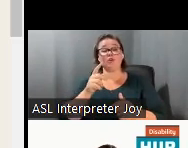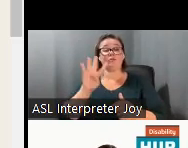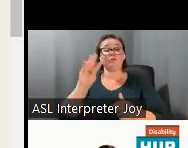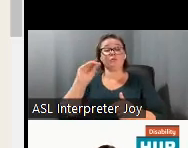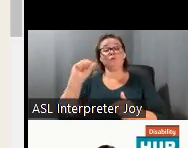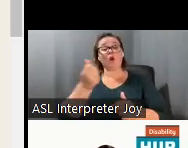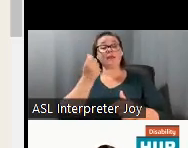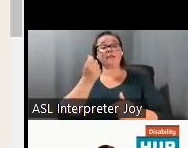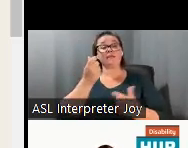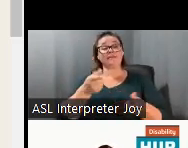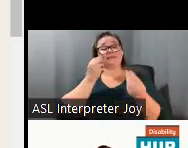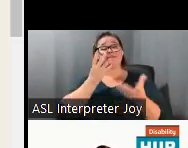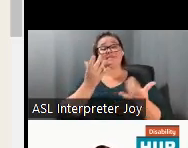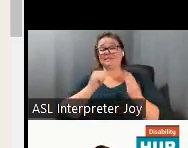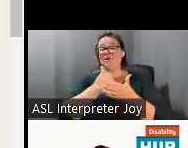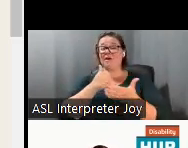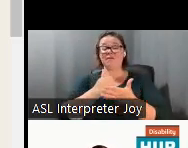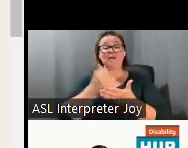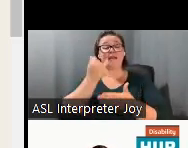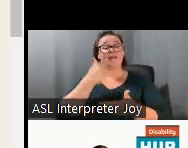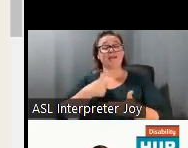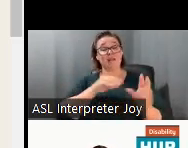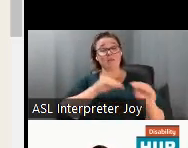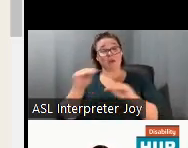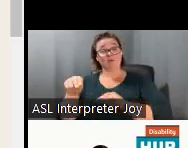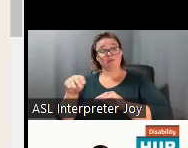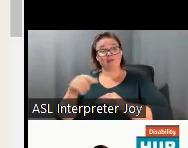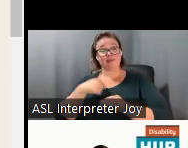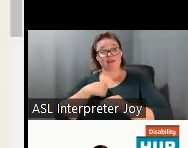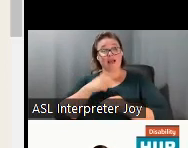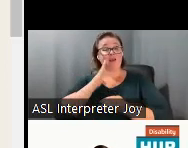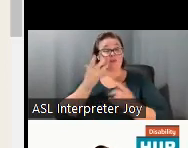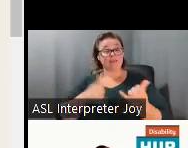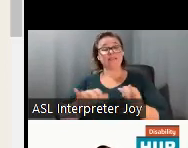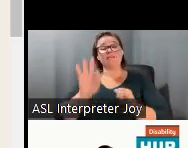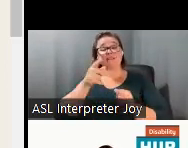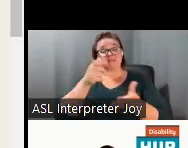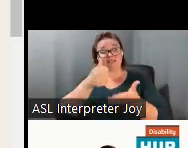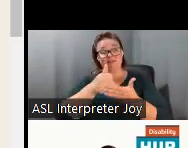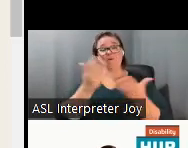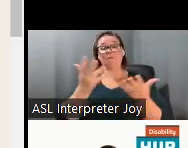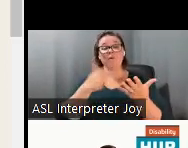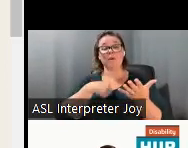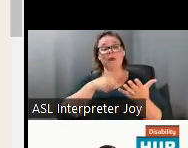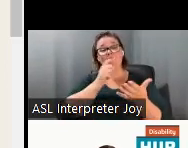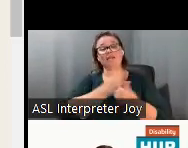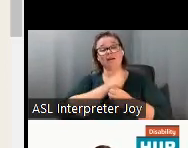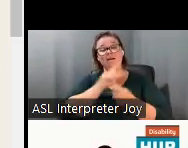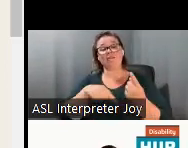this information is still helpful. If I were to move, I still find these helpful. What is it that I really love about where I'm